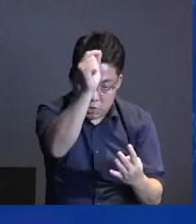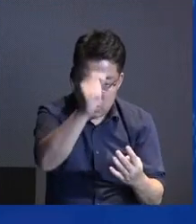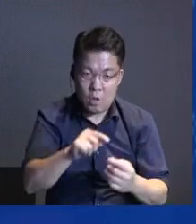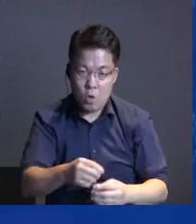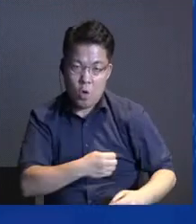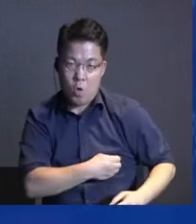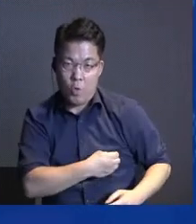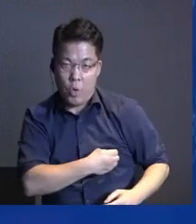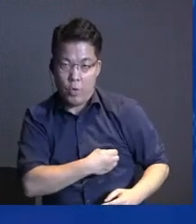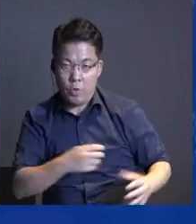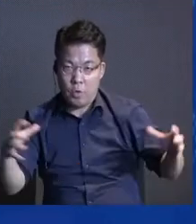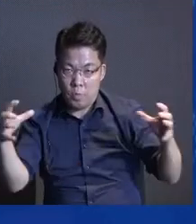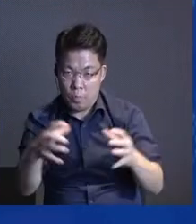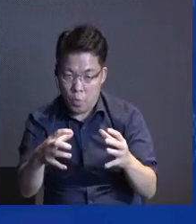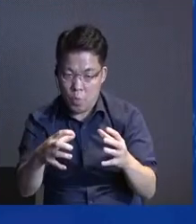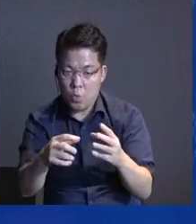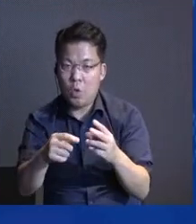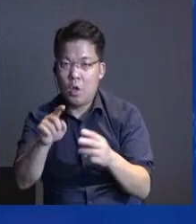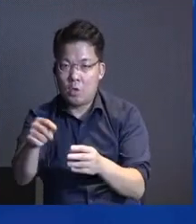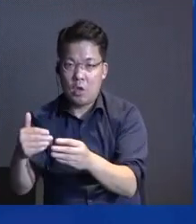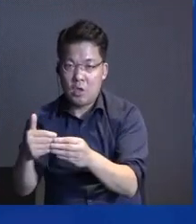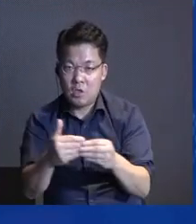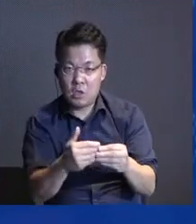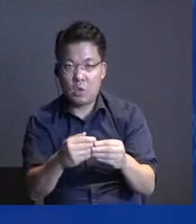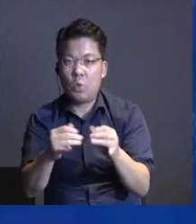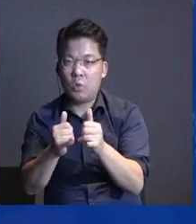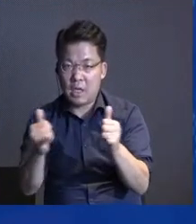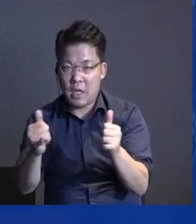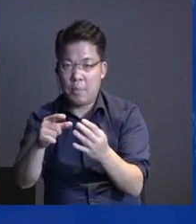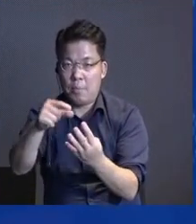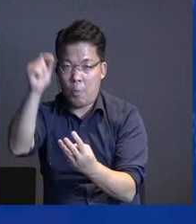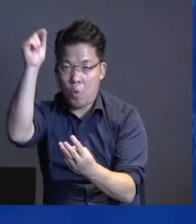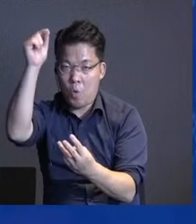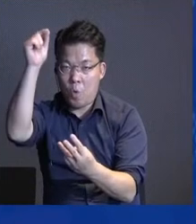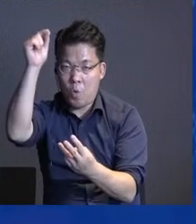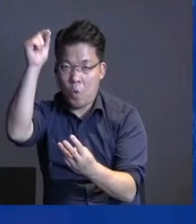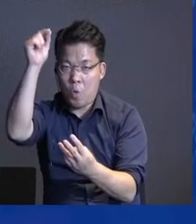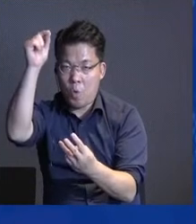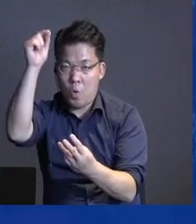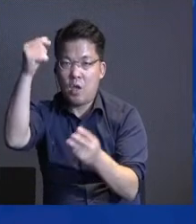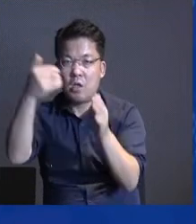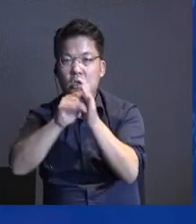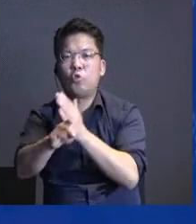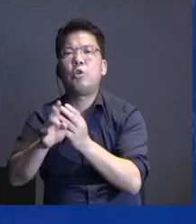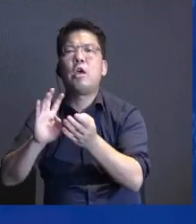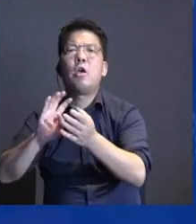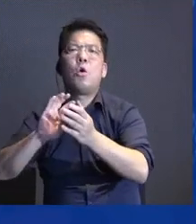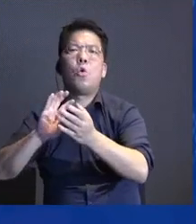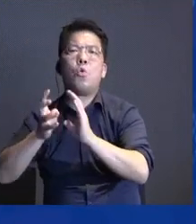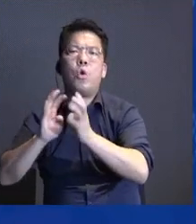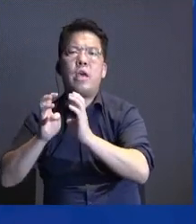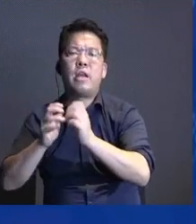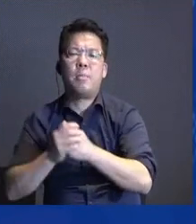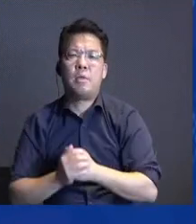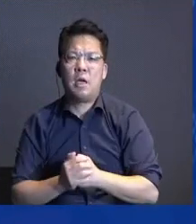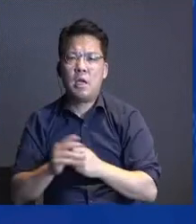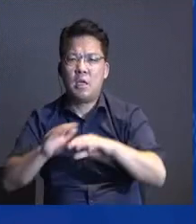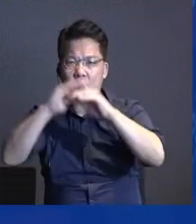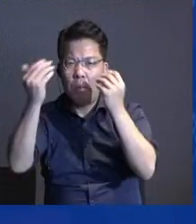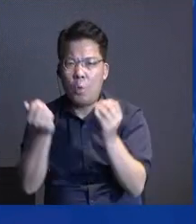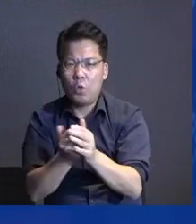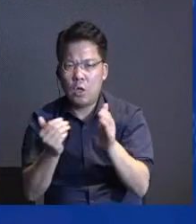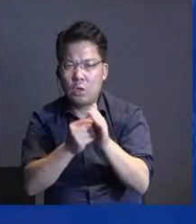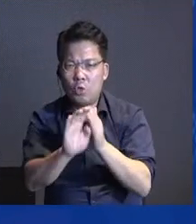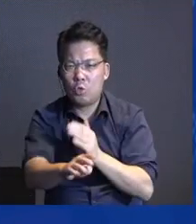The formation process is complete when all members, at the all members meeting, all members agree to form